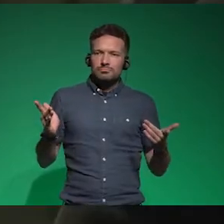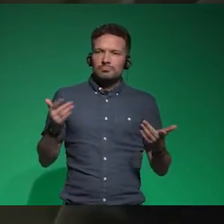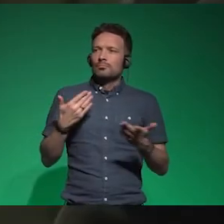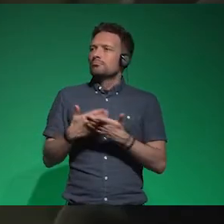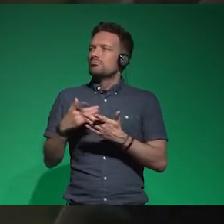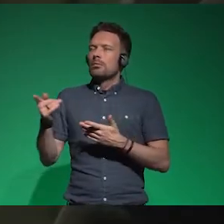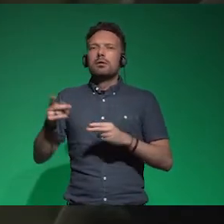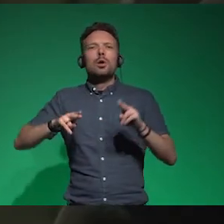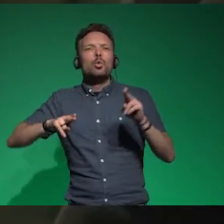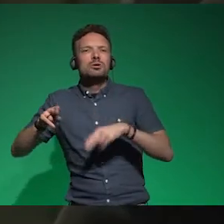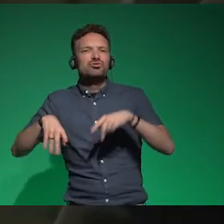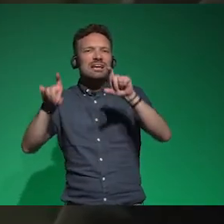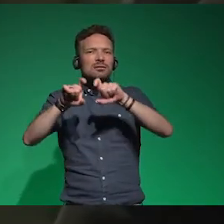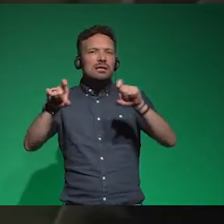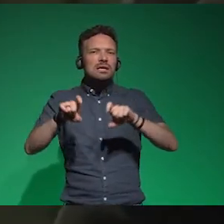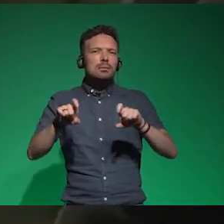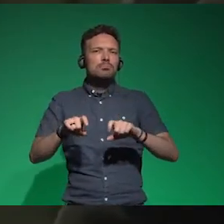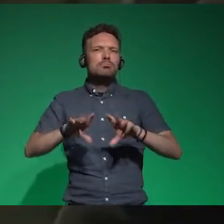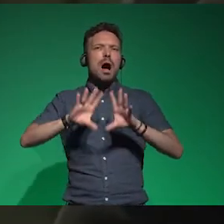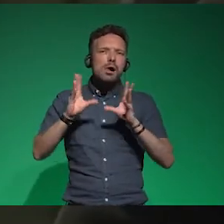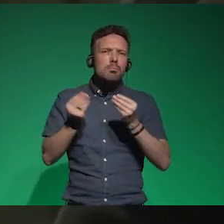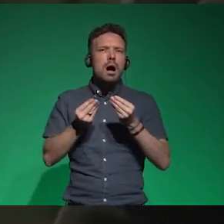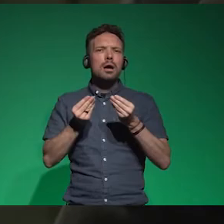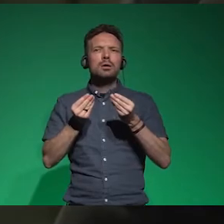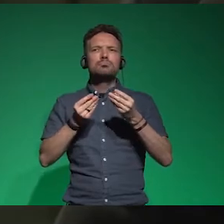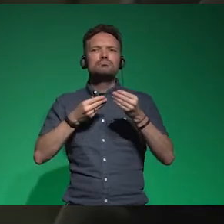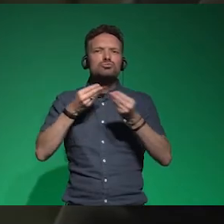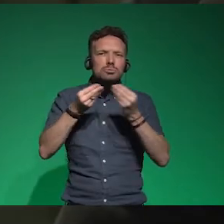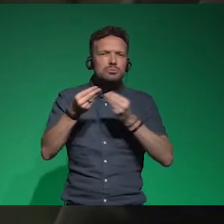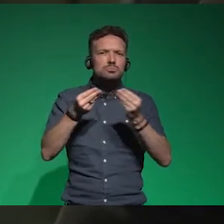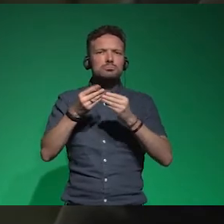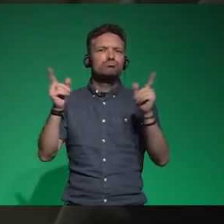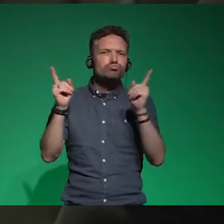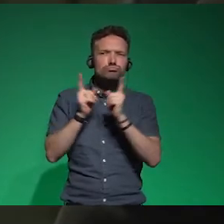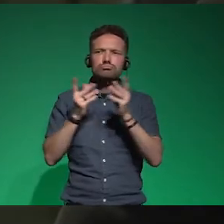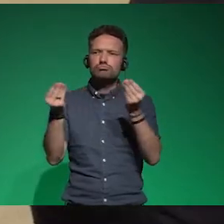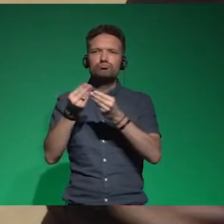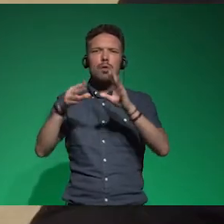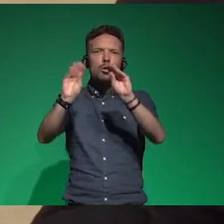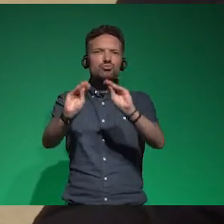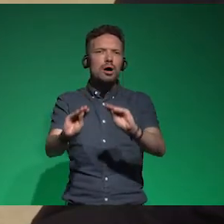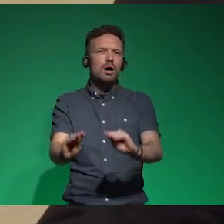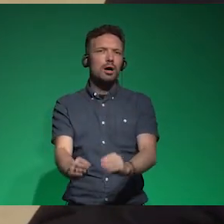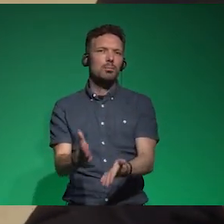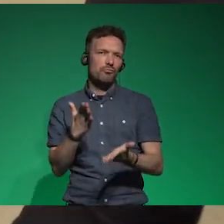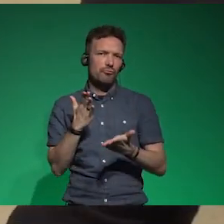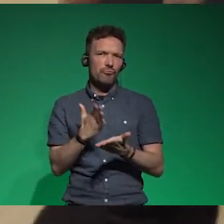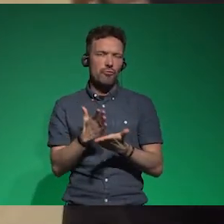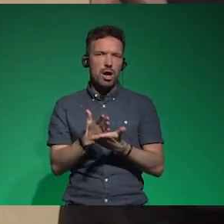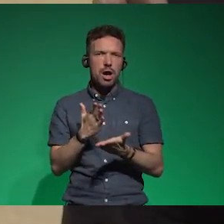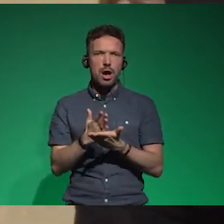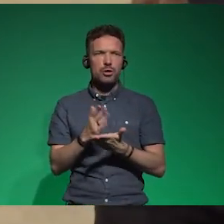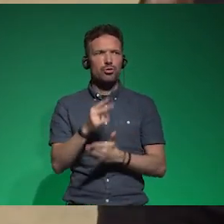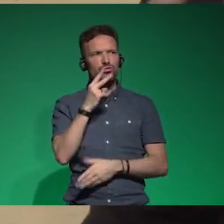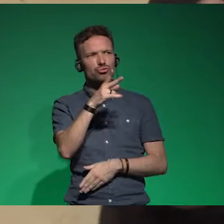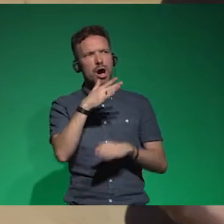you know, like what we want to know will happen. I mean, like in the coffee place is just like a